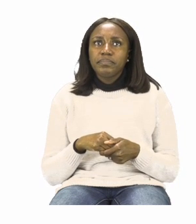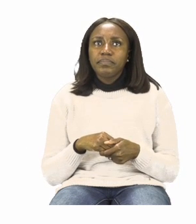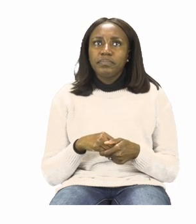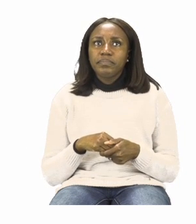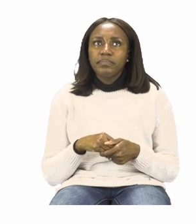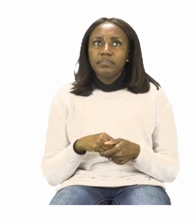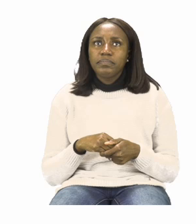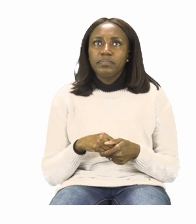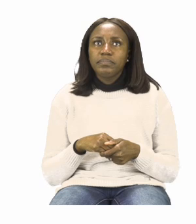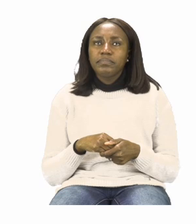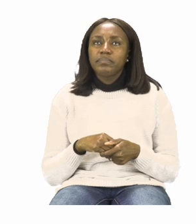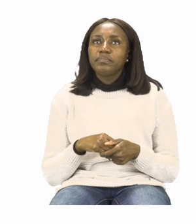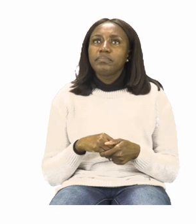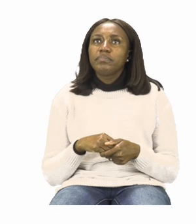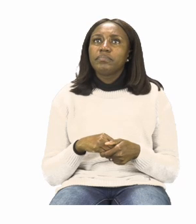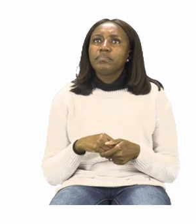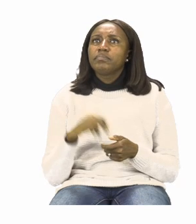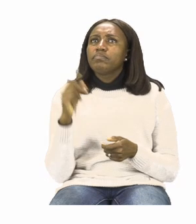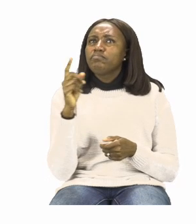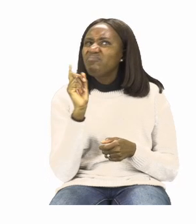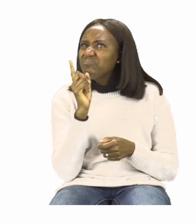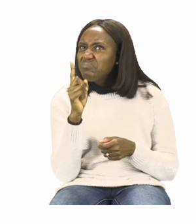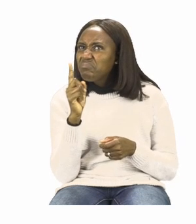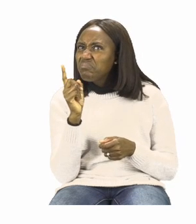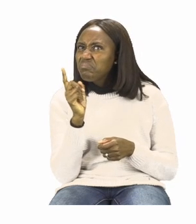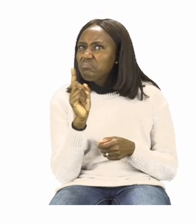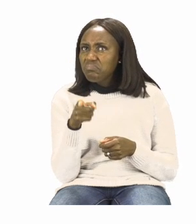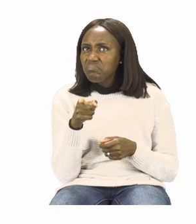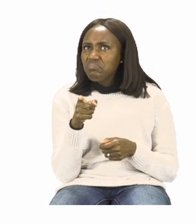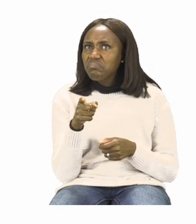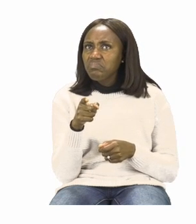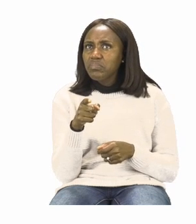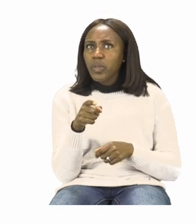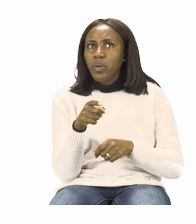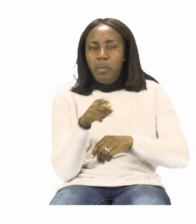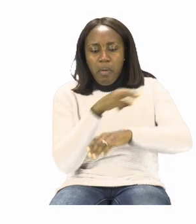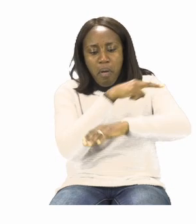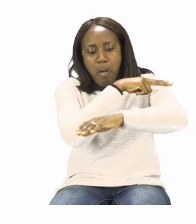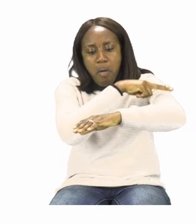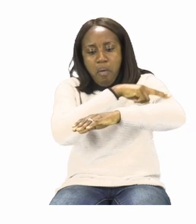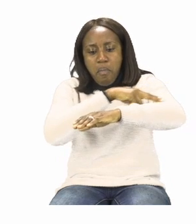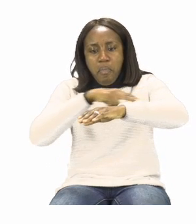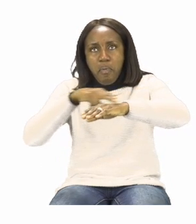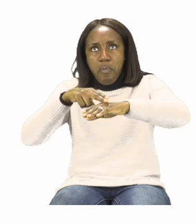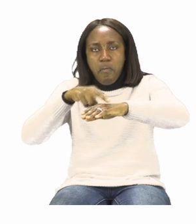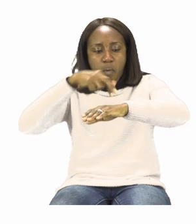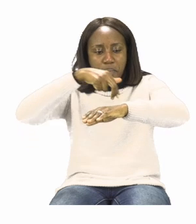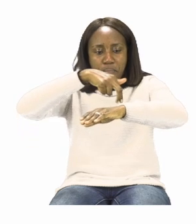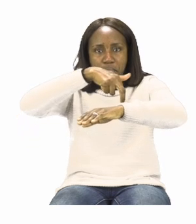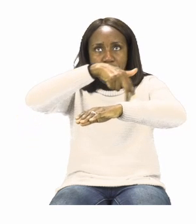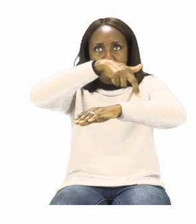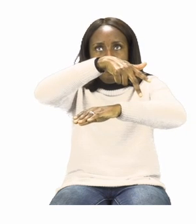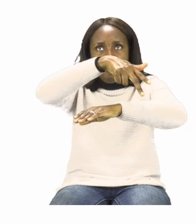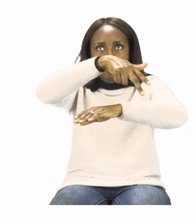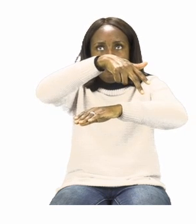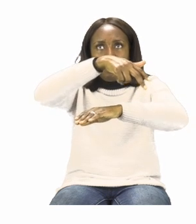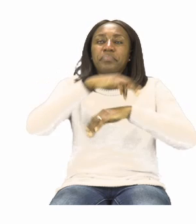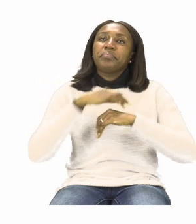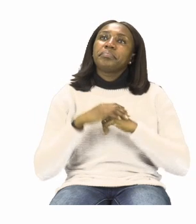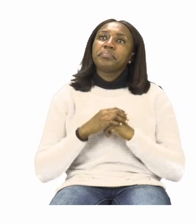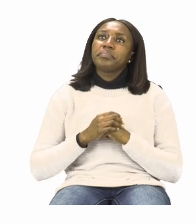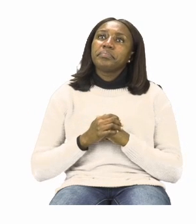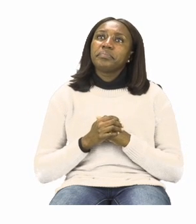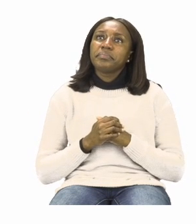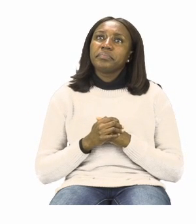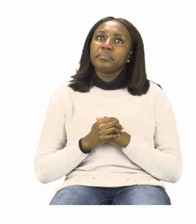Now this is what we call a crossing. So when you